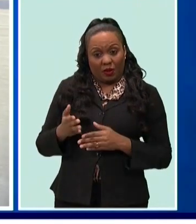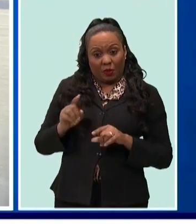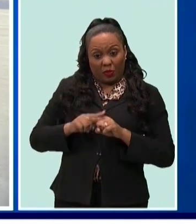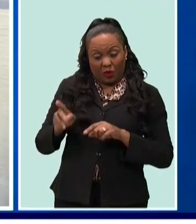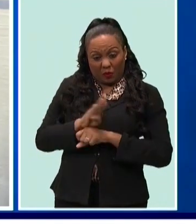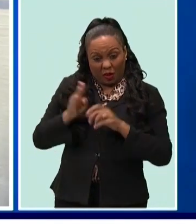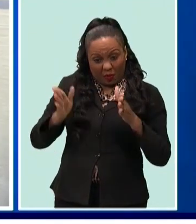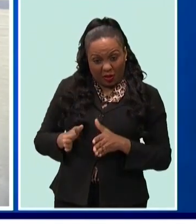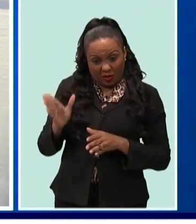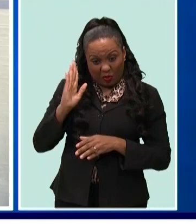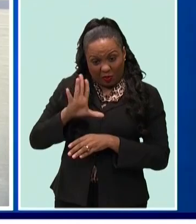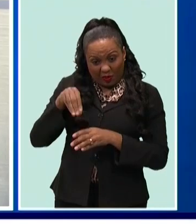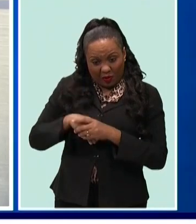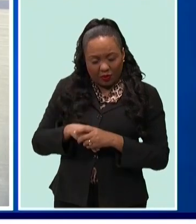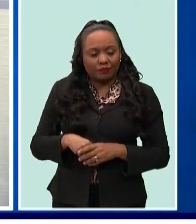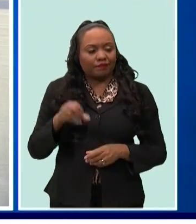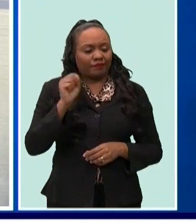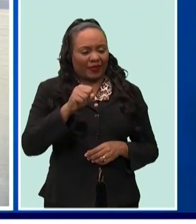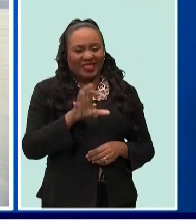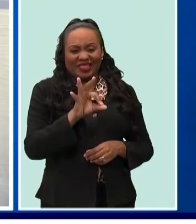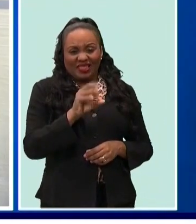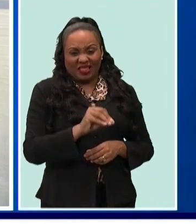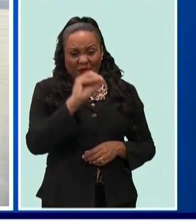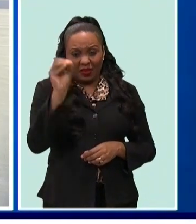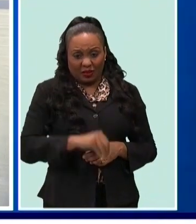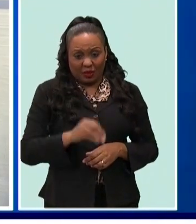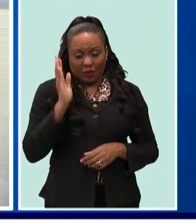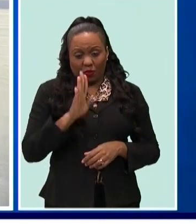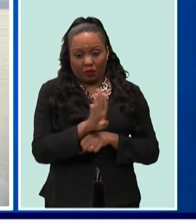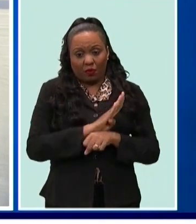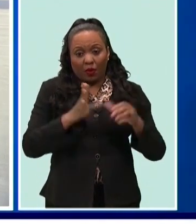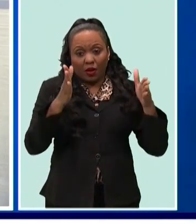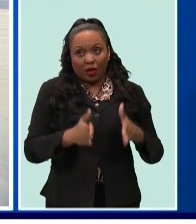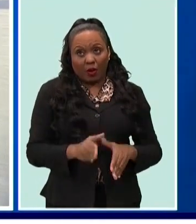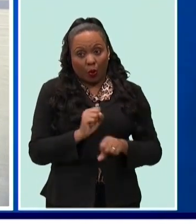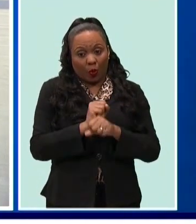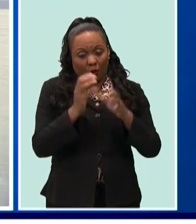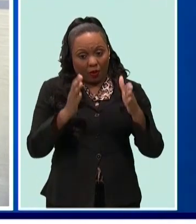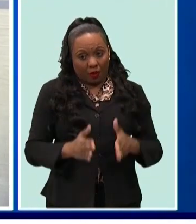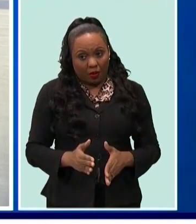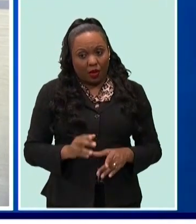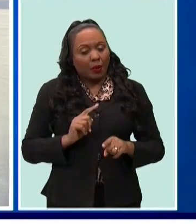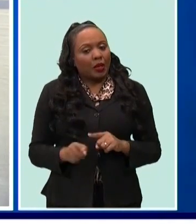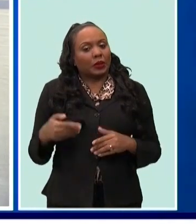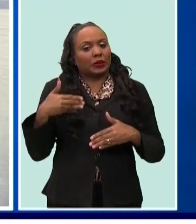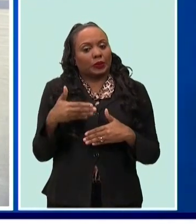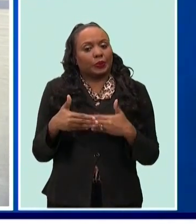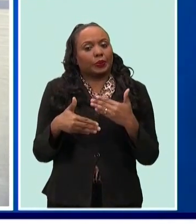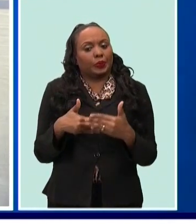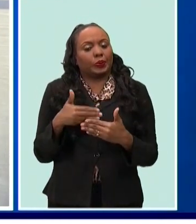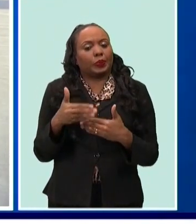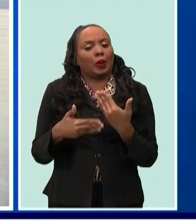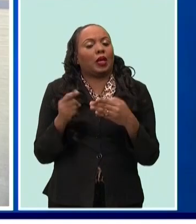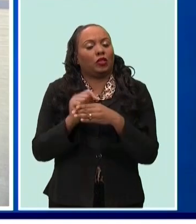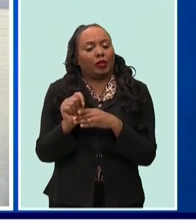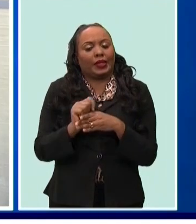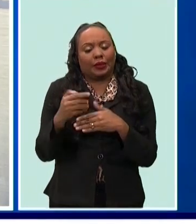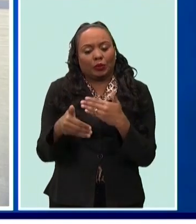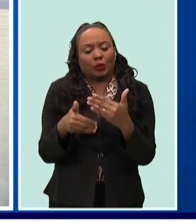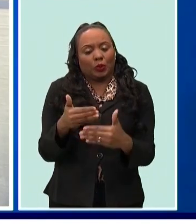will be Barbadian when the store is done in the first quarter of next year, with a proviso that over time, as that training and process is